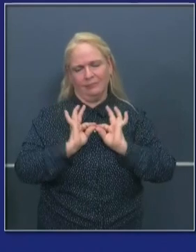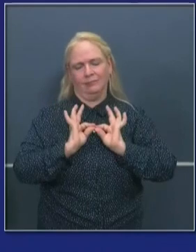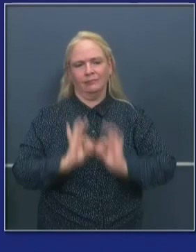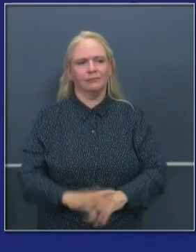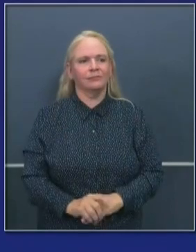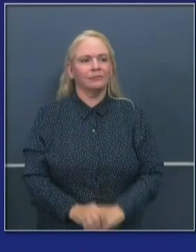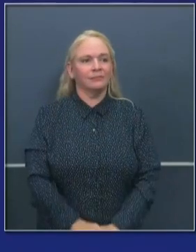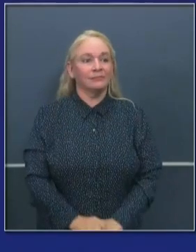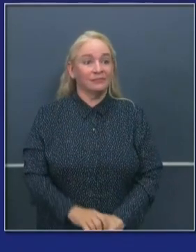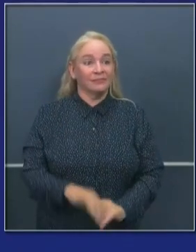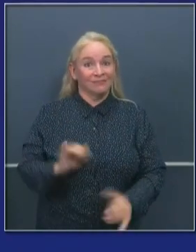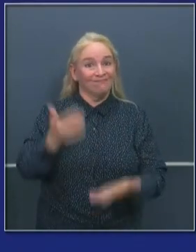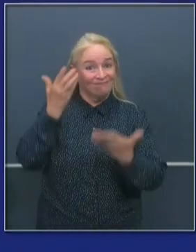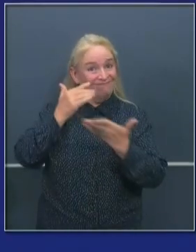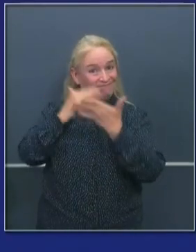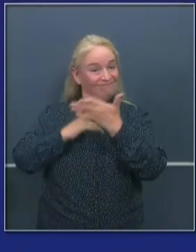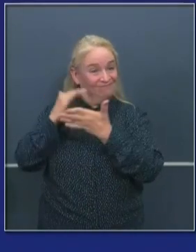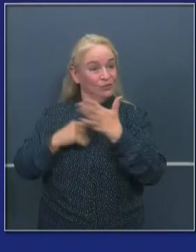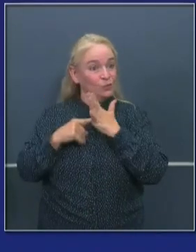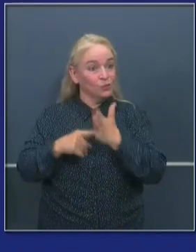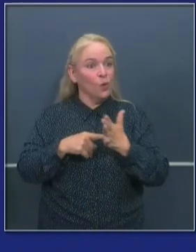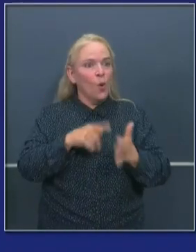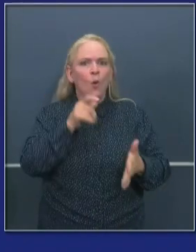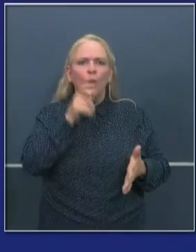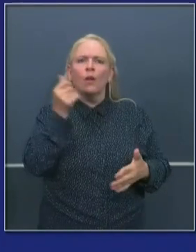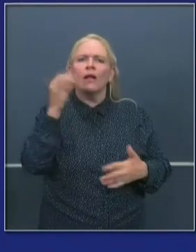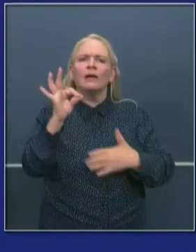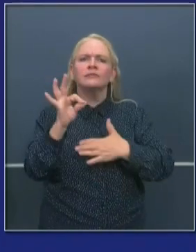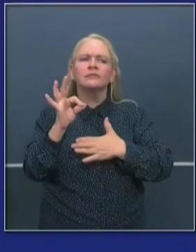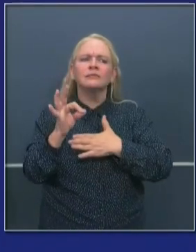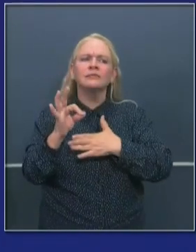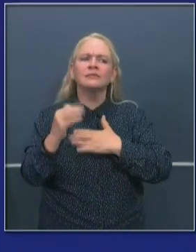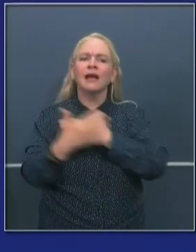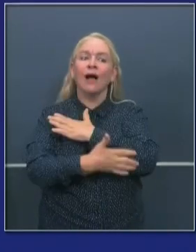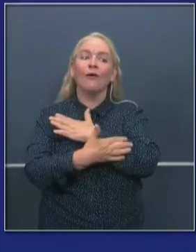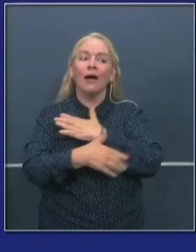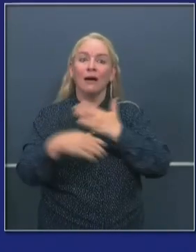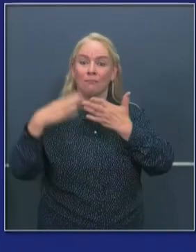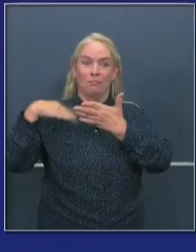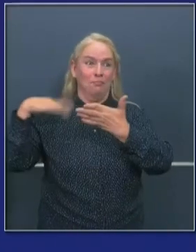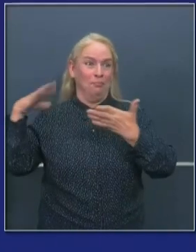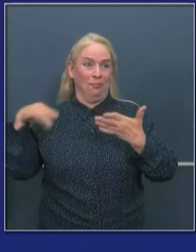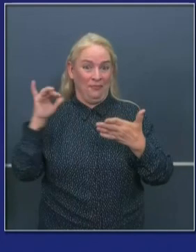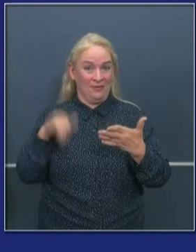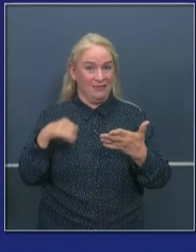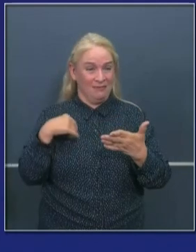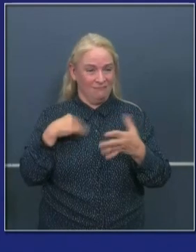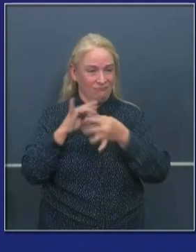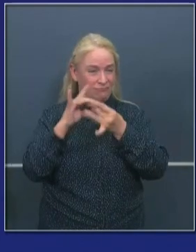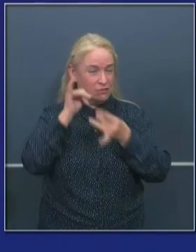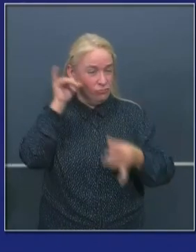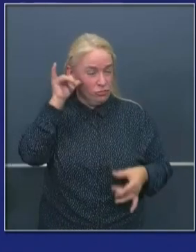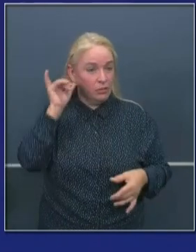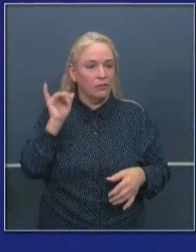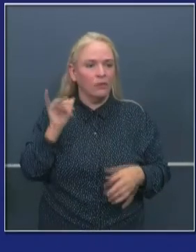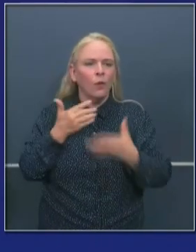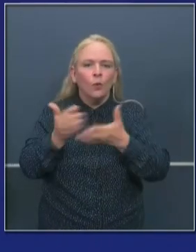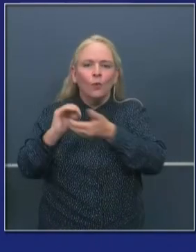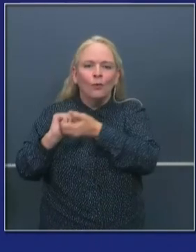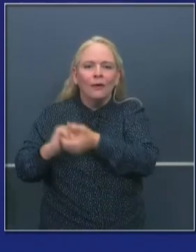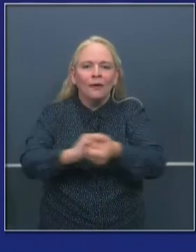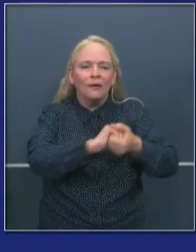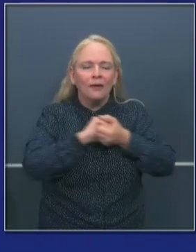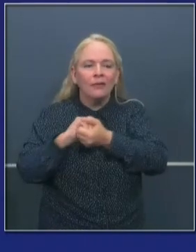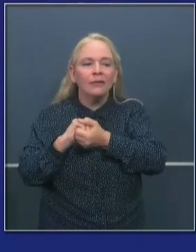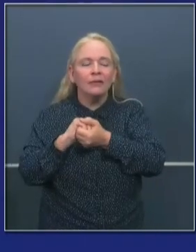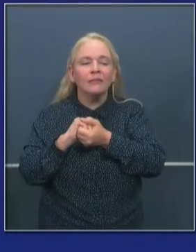vast majority of the 19 counties. We're working with the other counties, and we made this clear, again, in the spirit of partnership, that